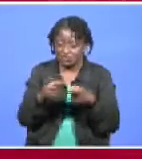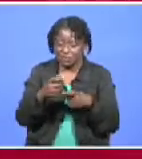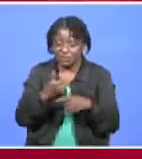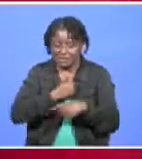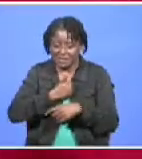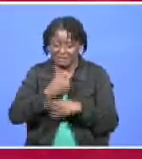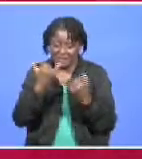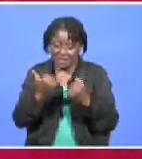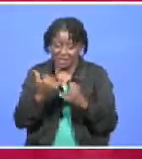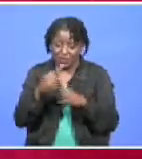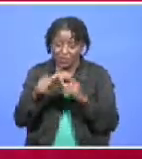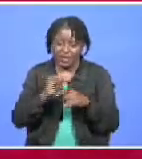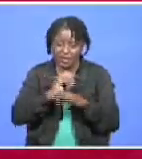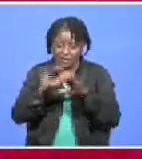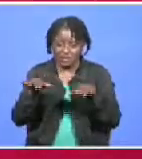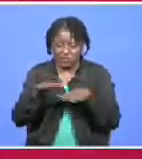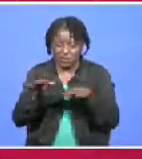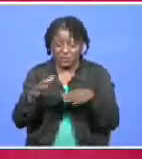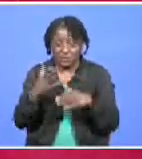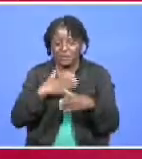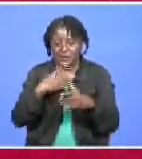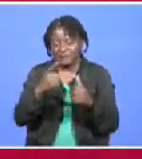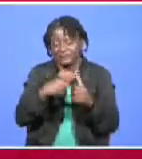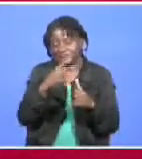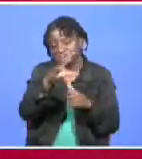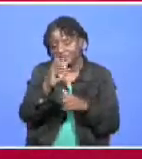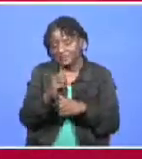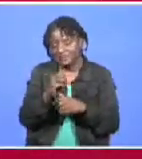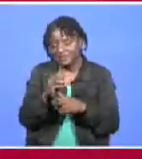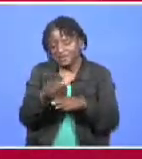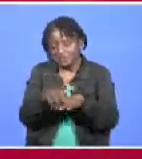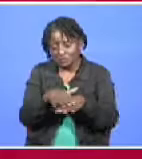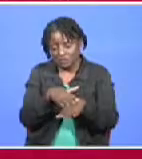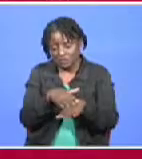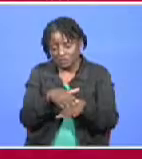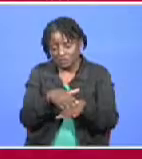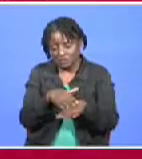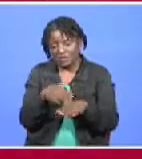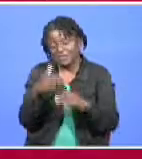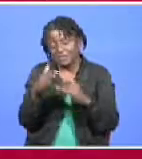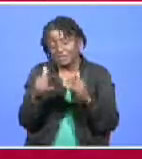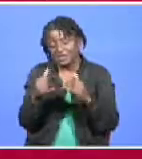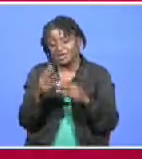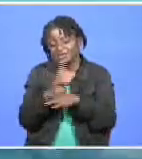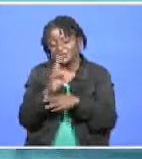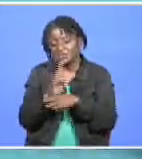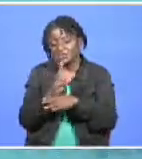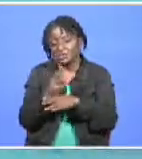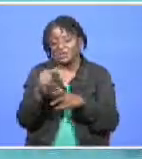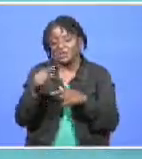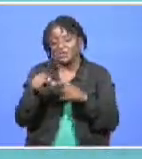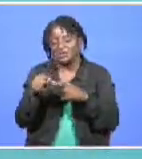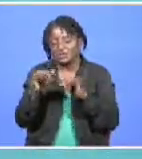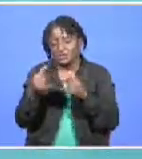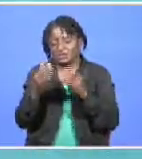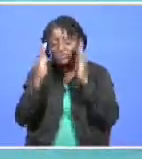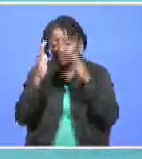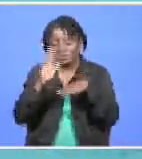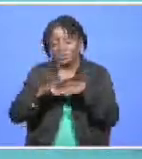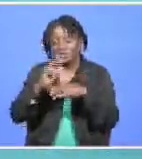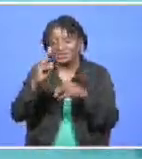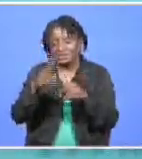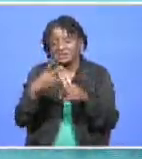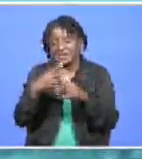swim in races. So my first 50, I took it out a little bit slower than I normally do, and I really just focused on that second